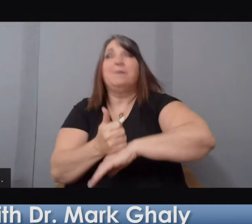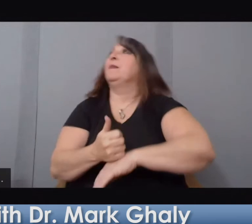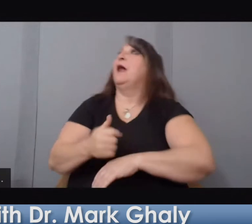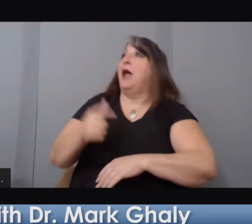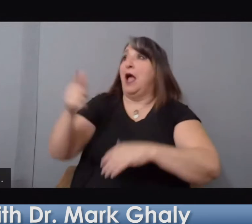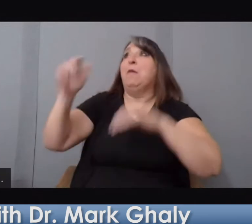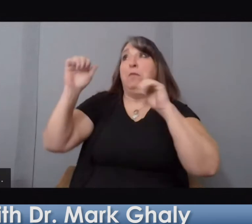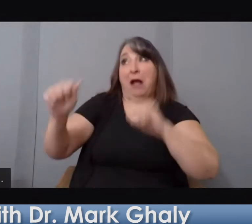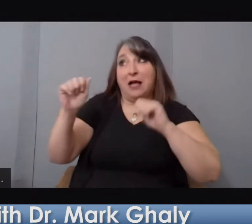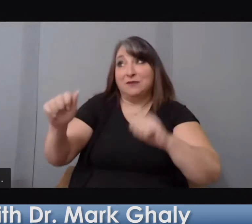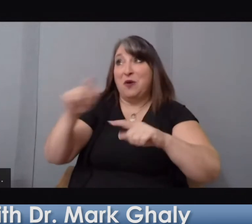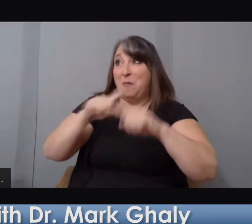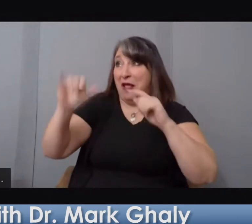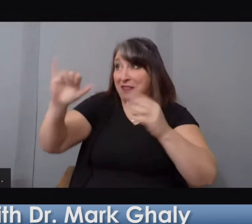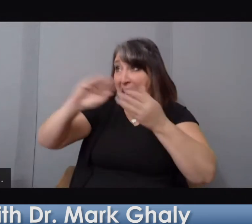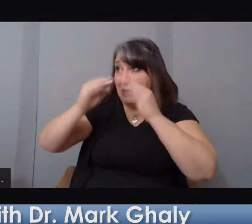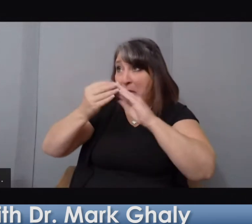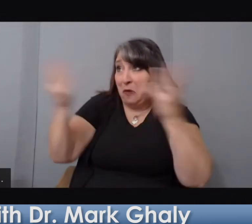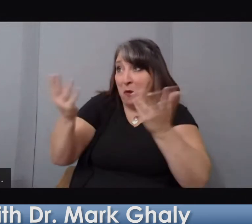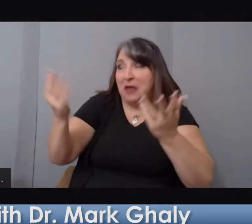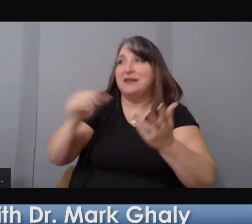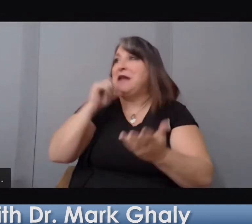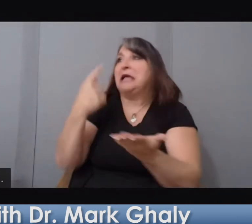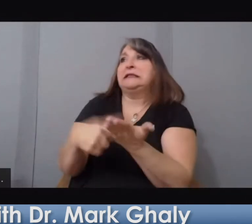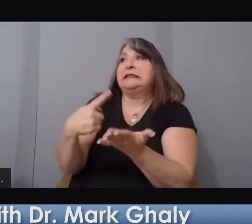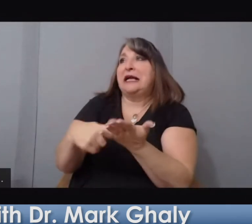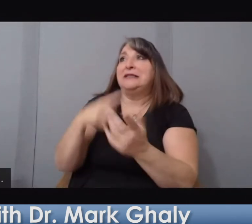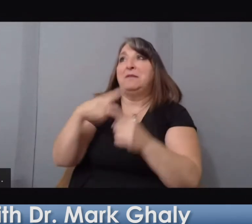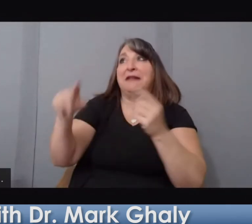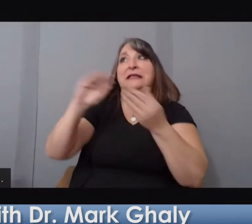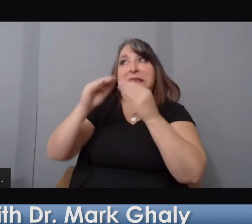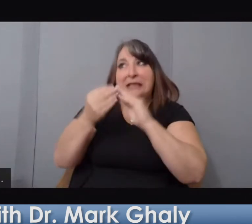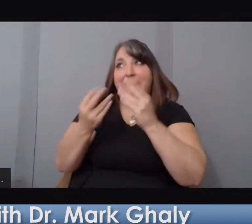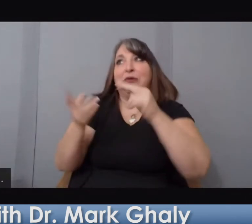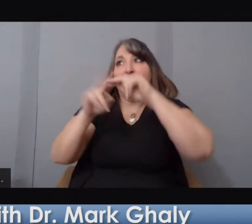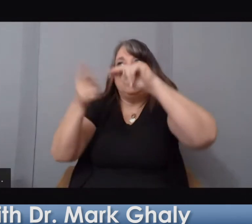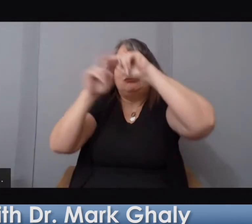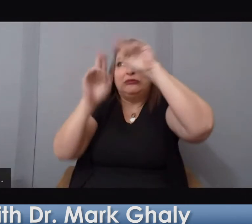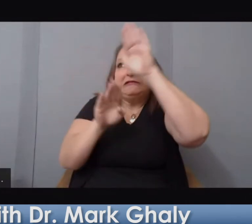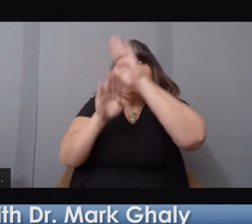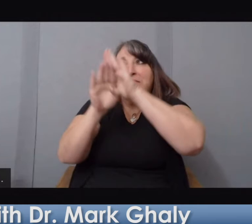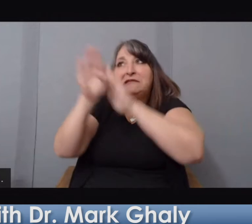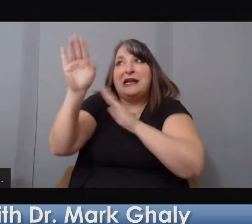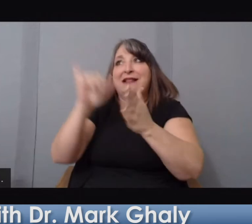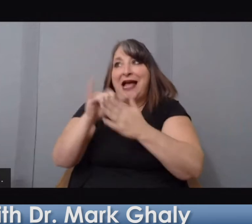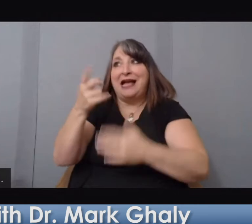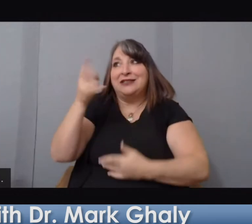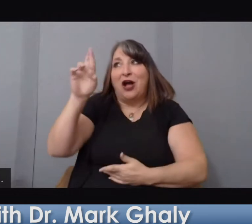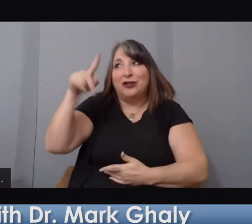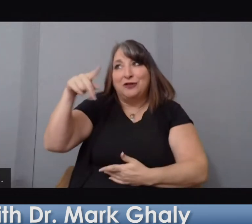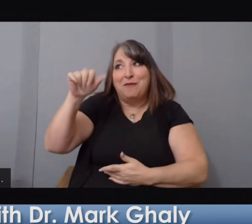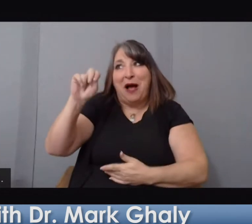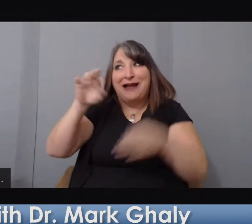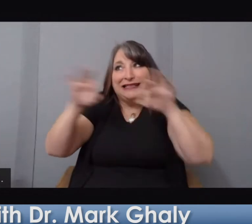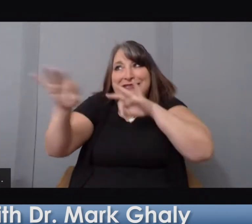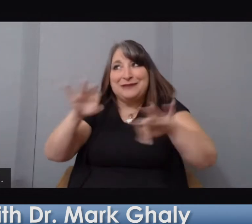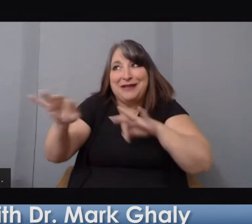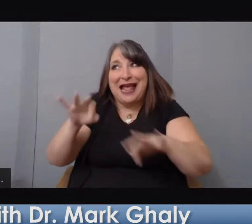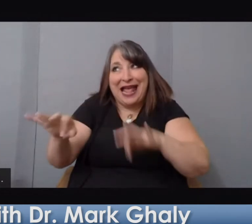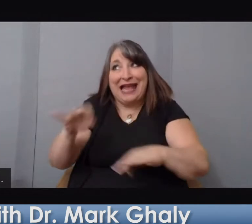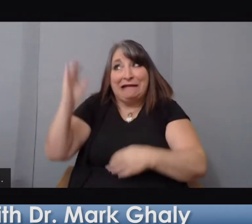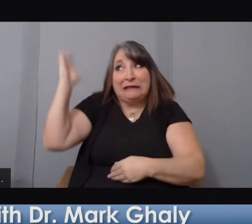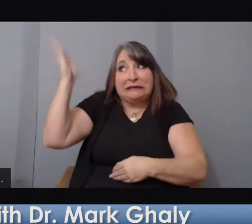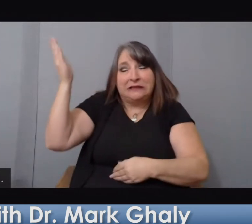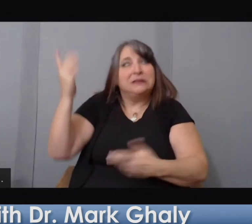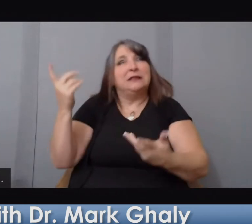would be, but certainly these rates of rise that Dr. Pan outlined during her part of the presentation are very